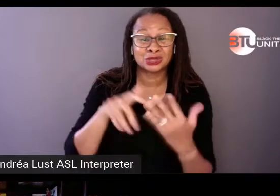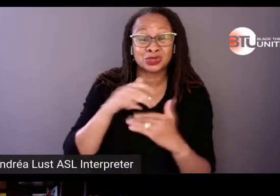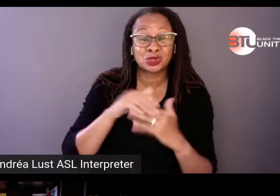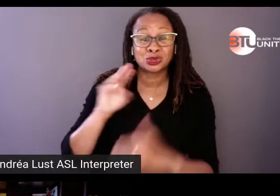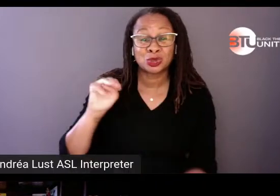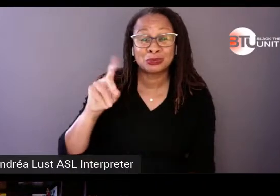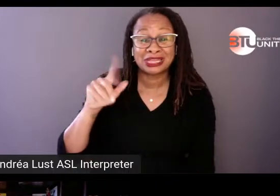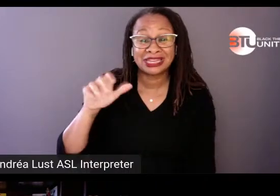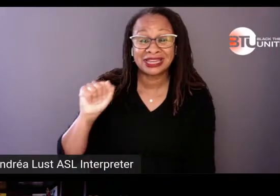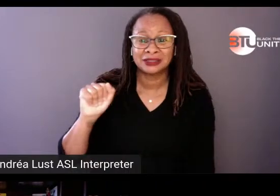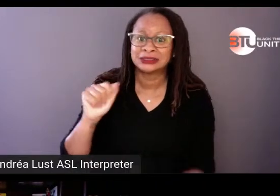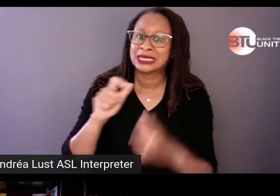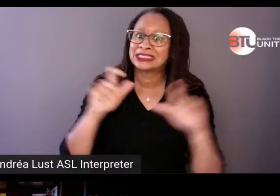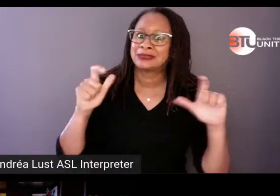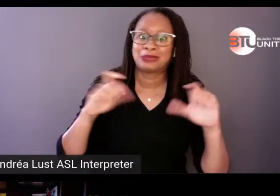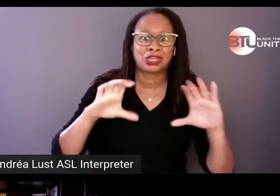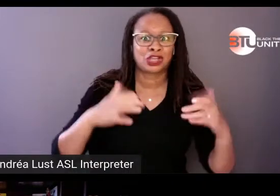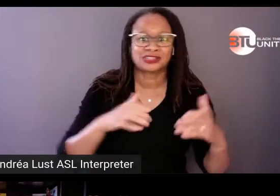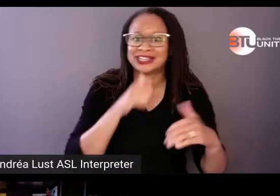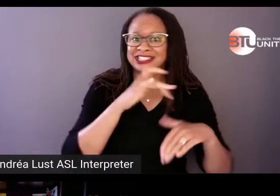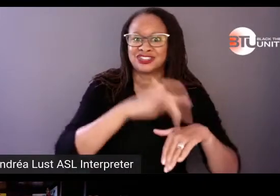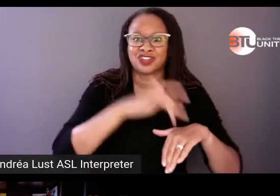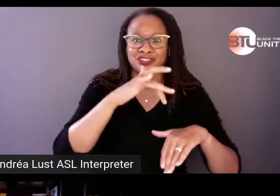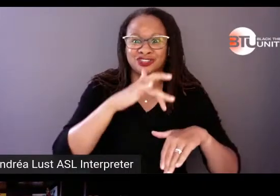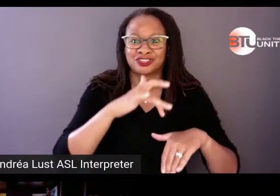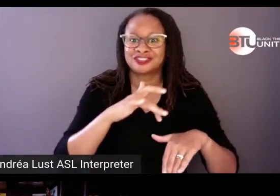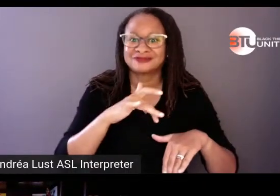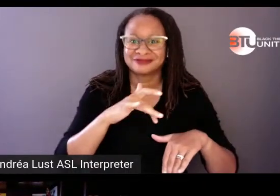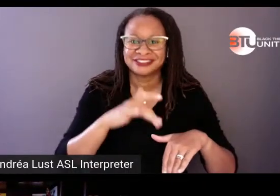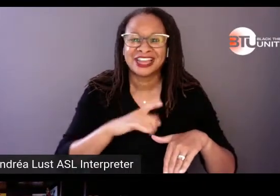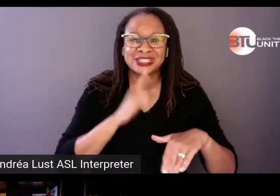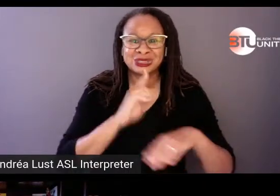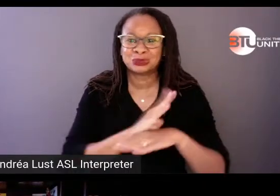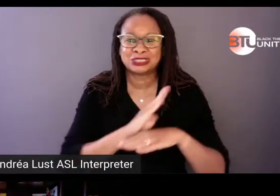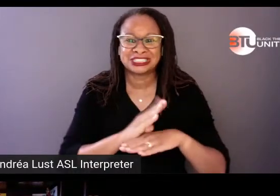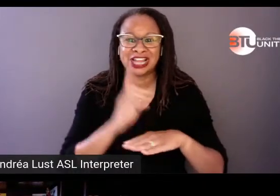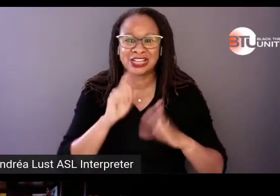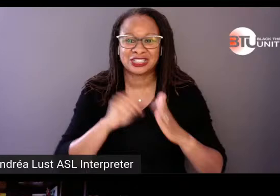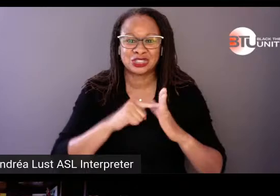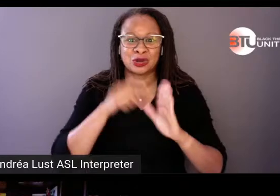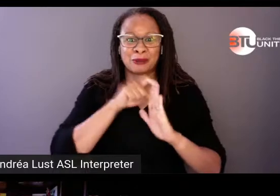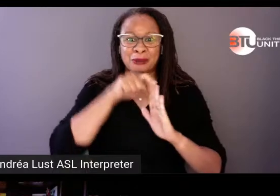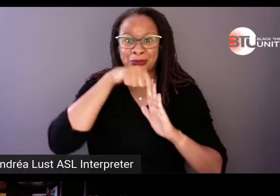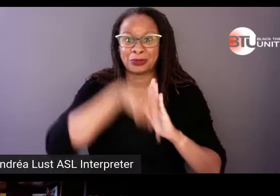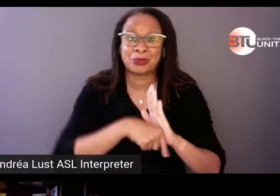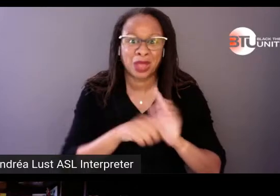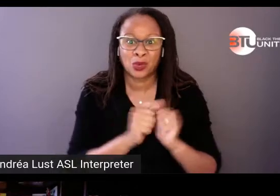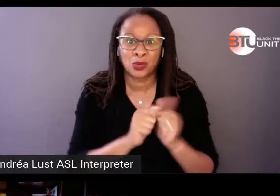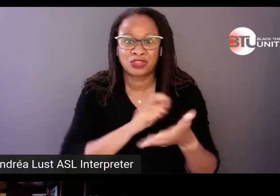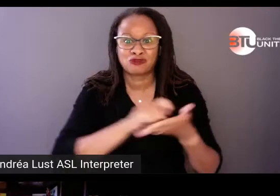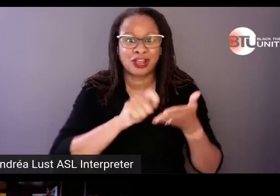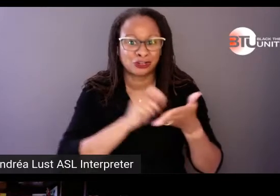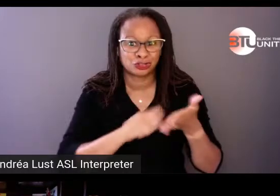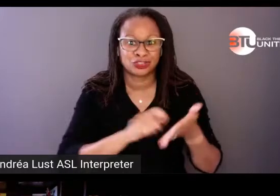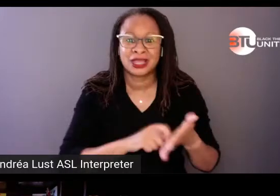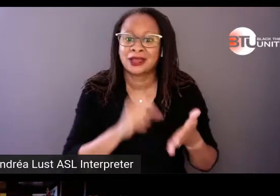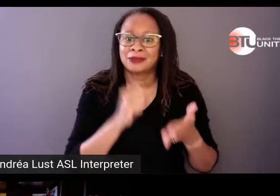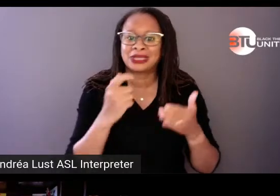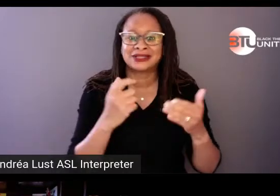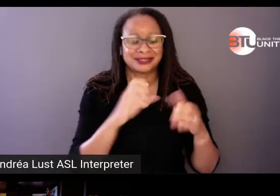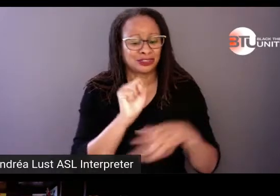big category that I just didn't even touch, but I started to delve into it with writers because there's so many layers